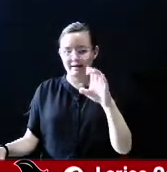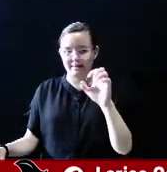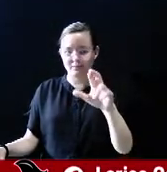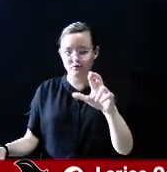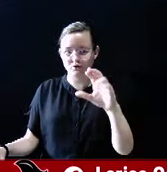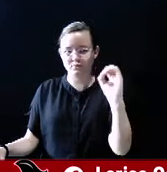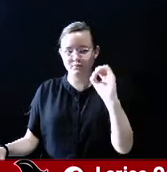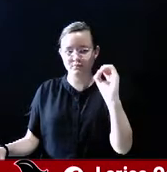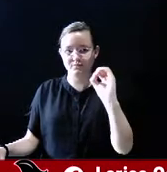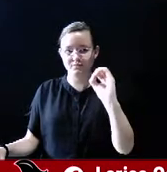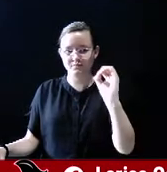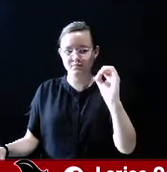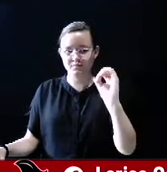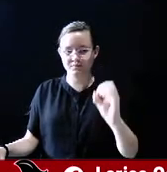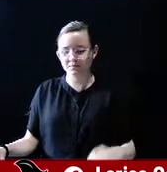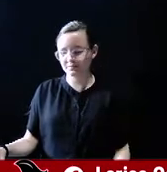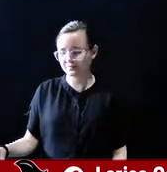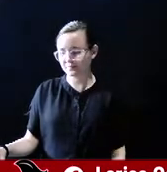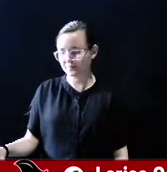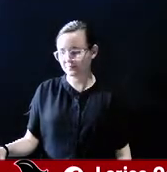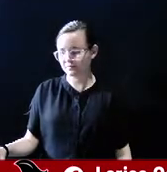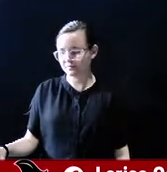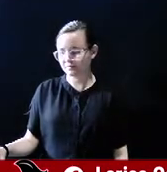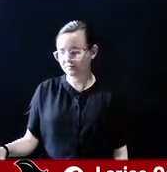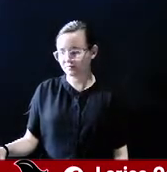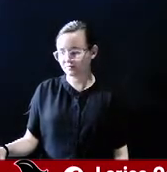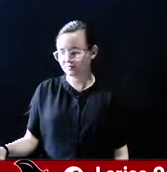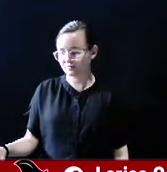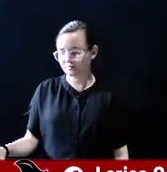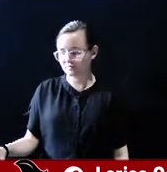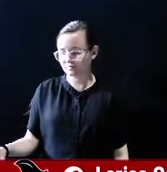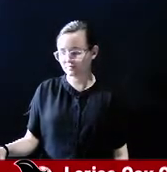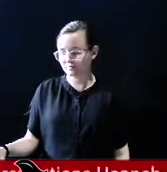Eber Aziel Ochoa.